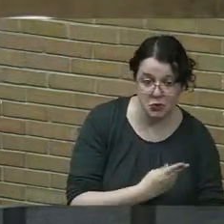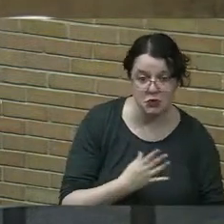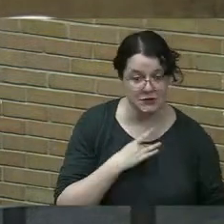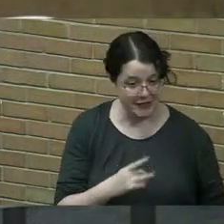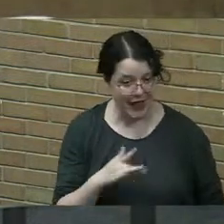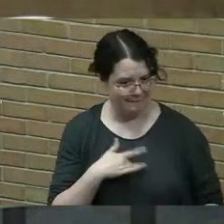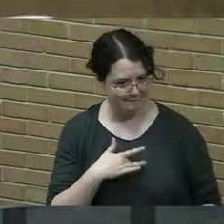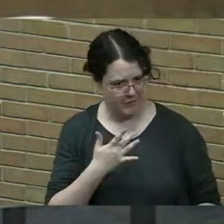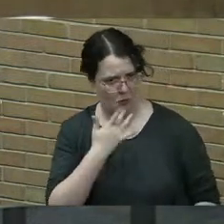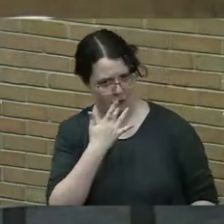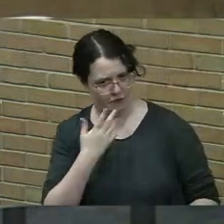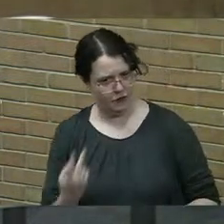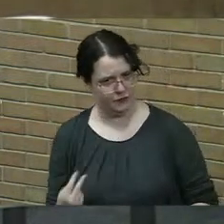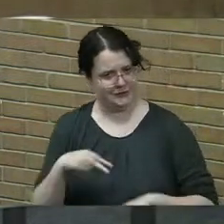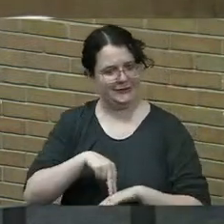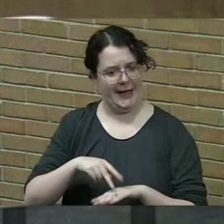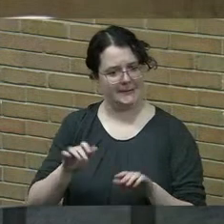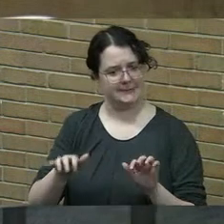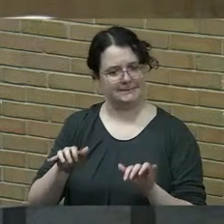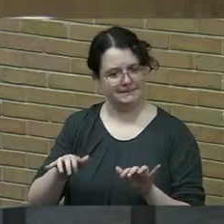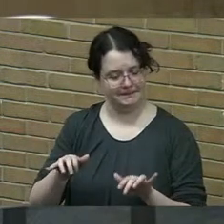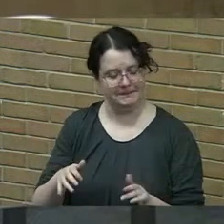that they were helpful. And